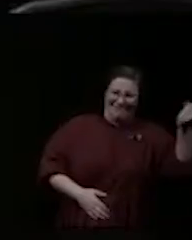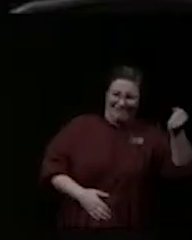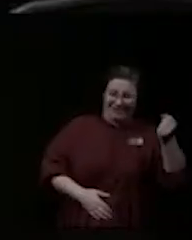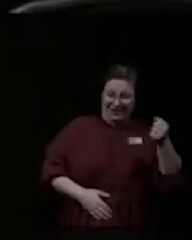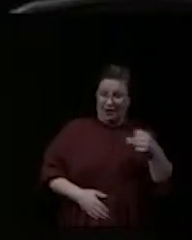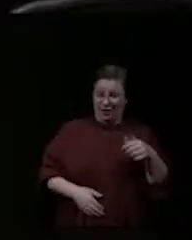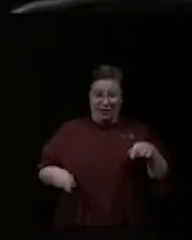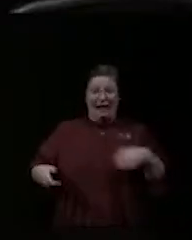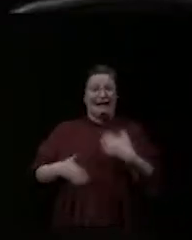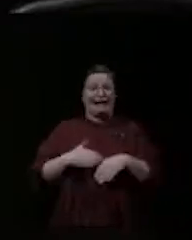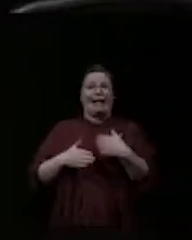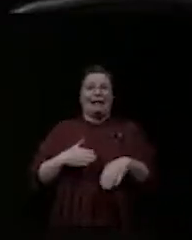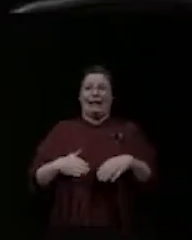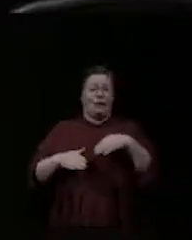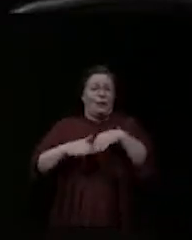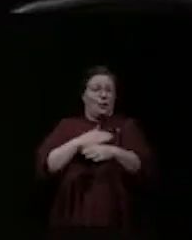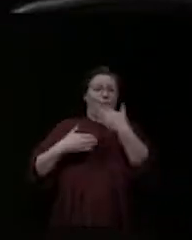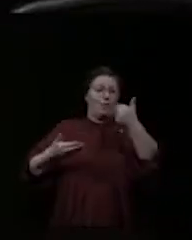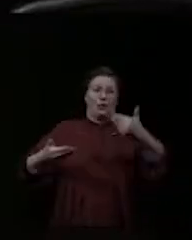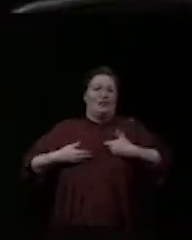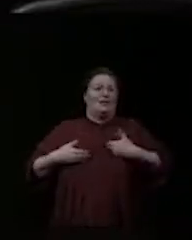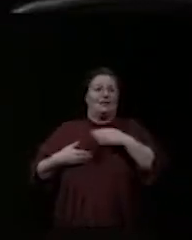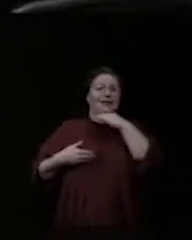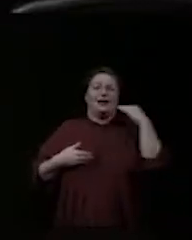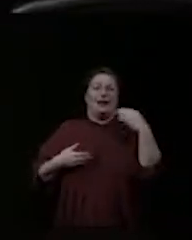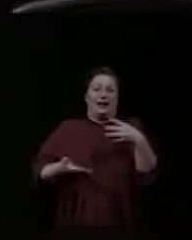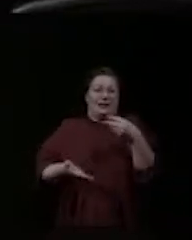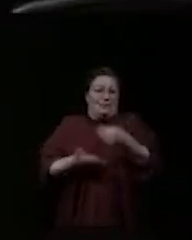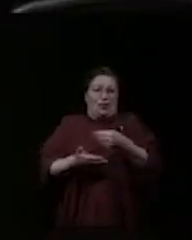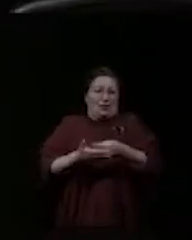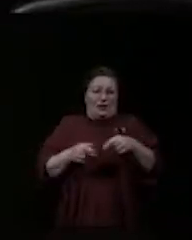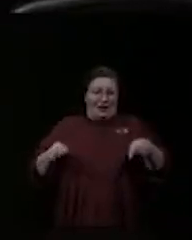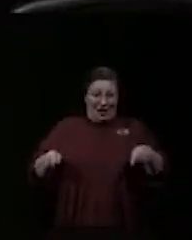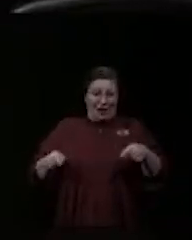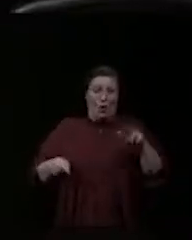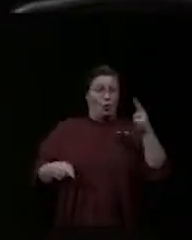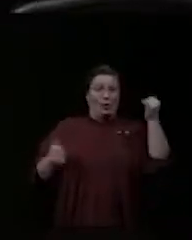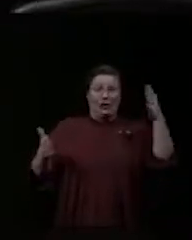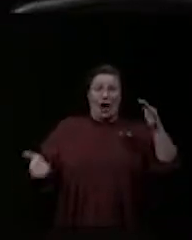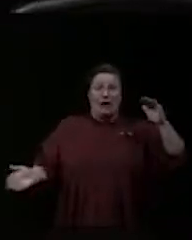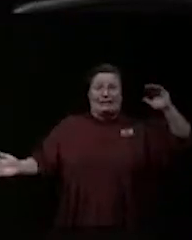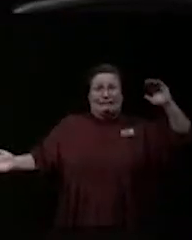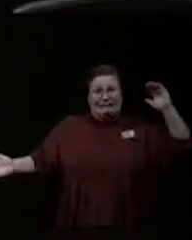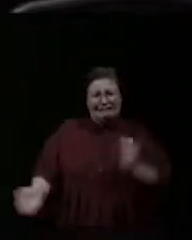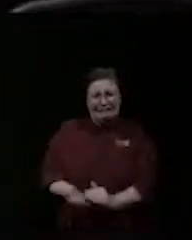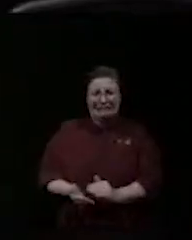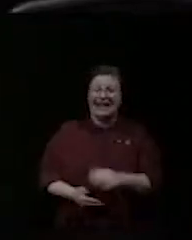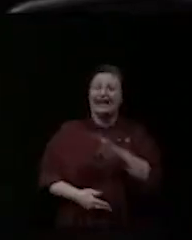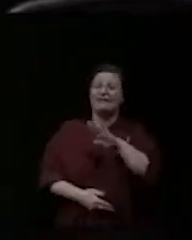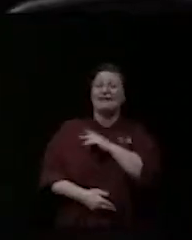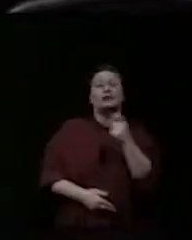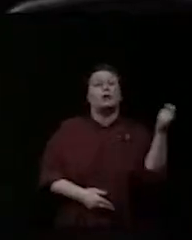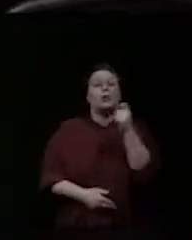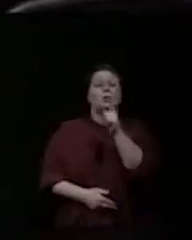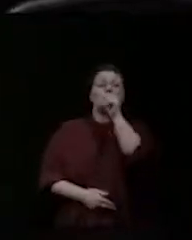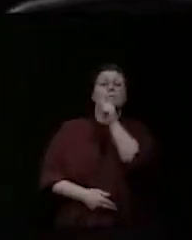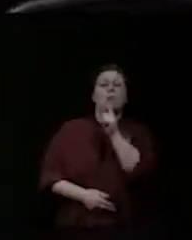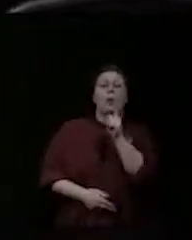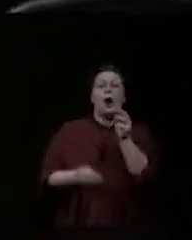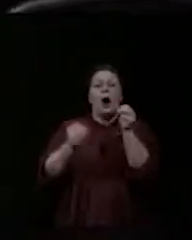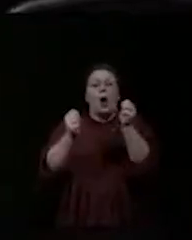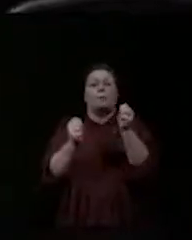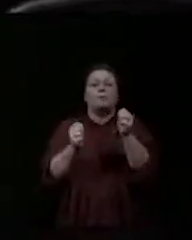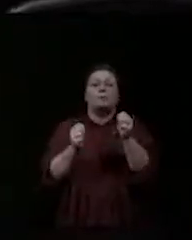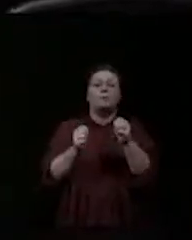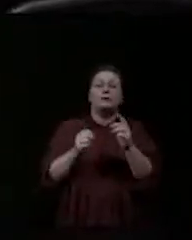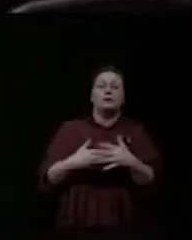year's madness and pushback. So do you see any signs of hope there? Because I do think that some of the best